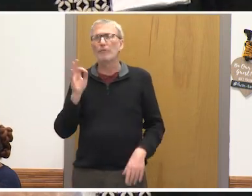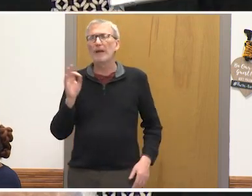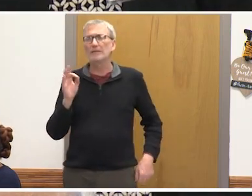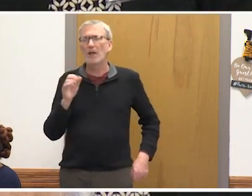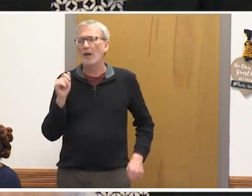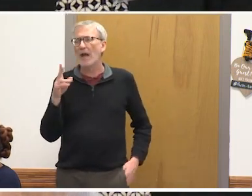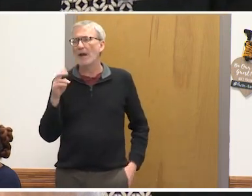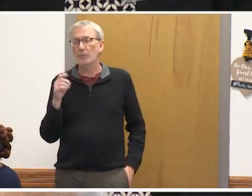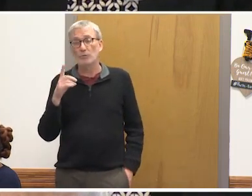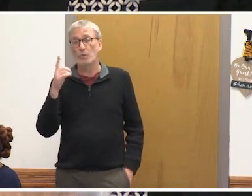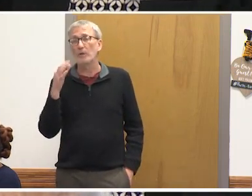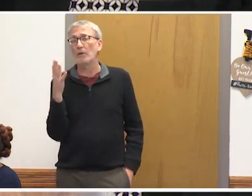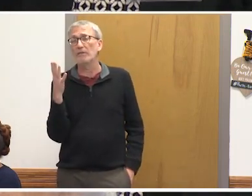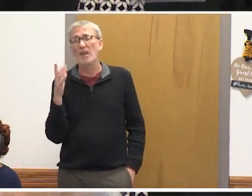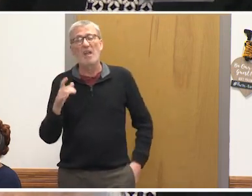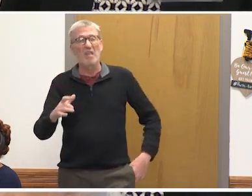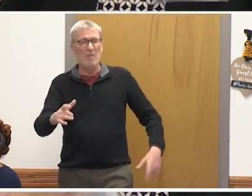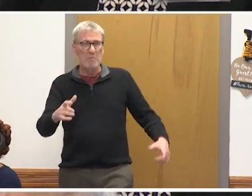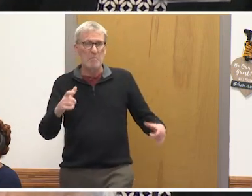one of the larger